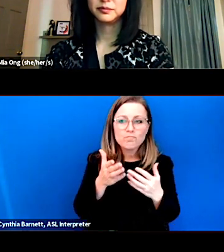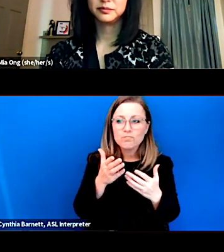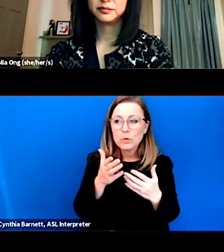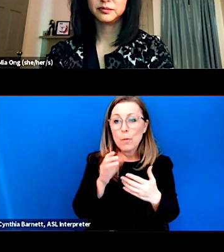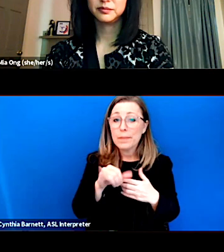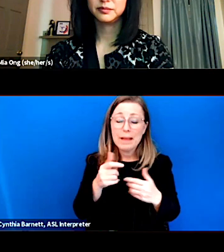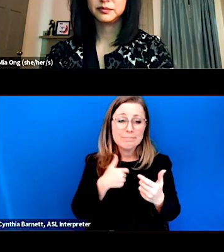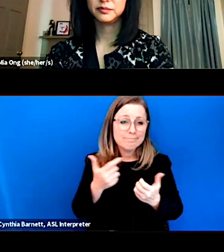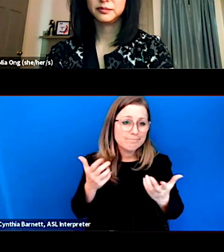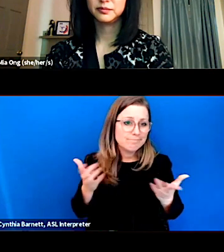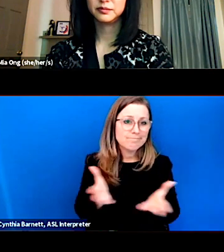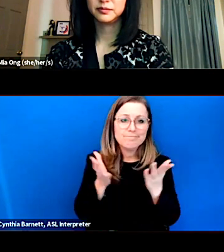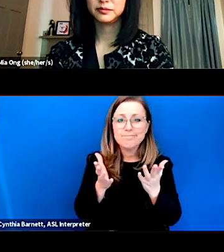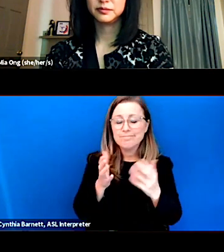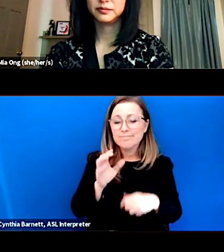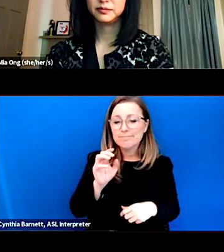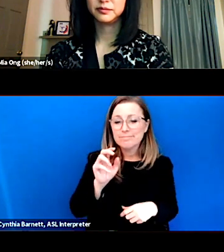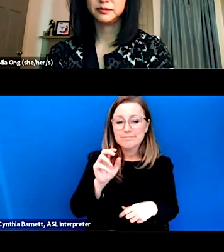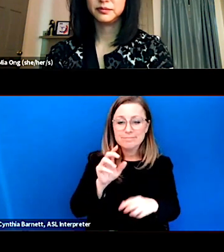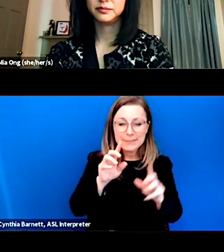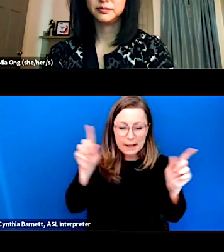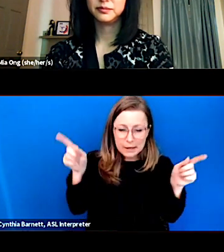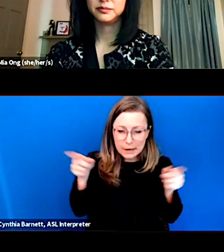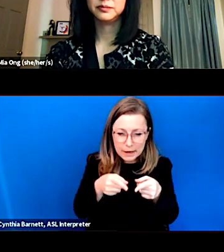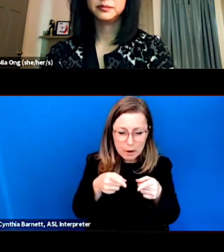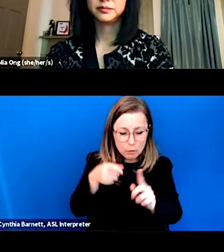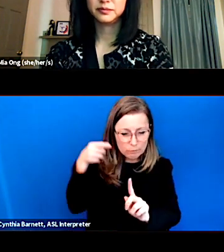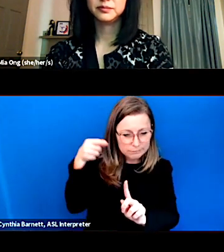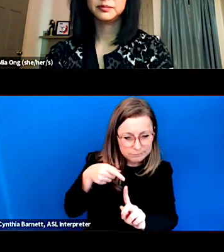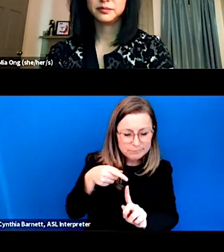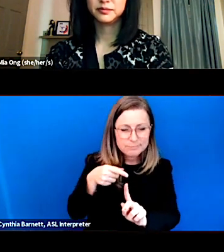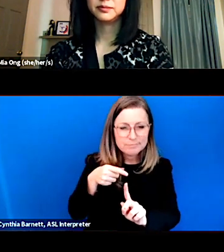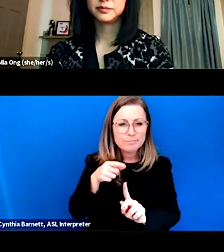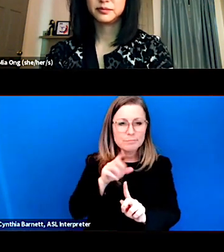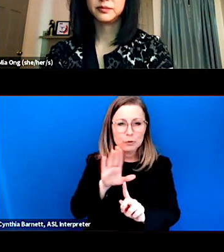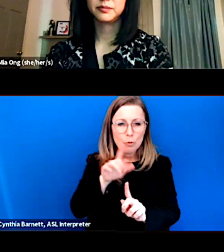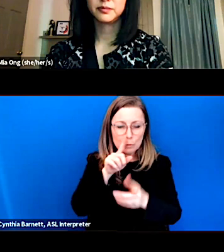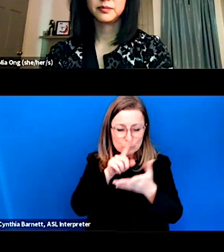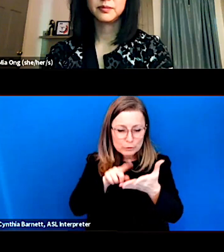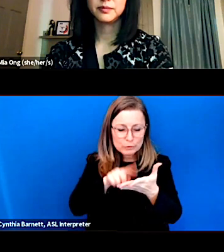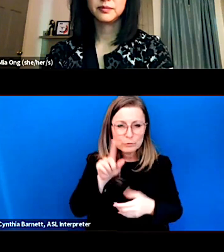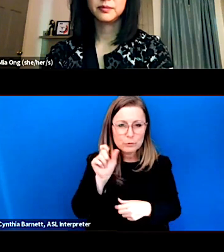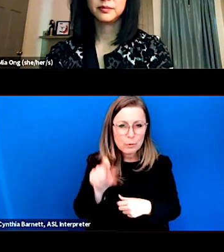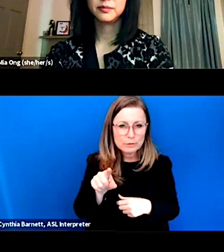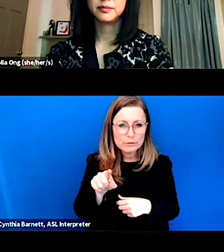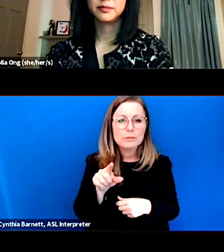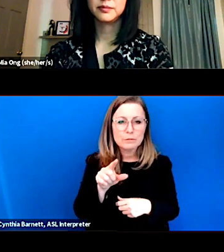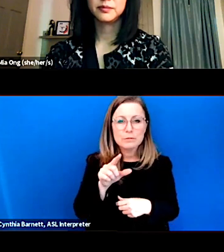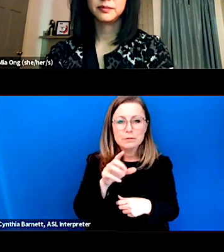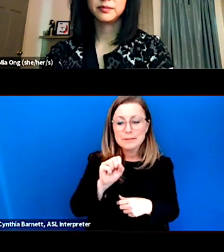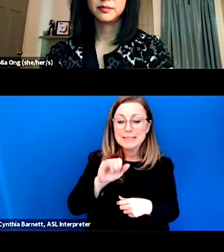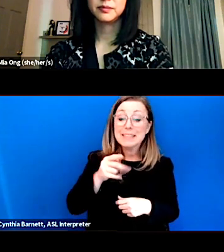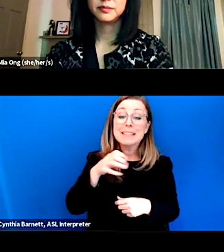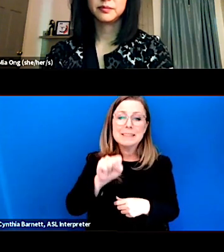down the criteria that they use, so they can eliminate some of